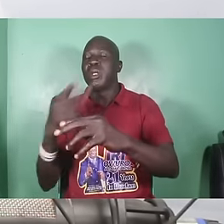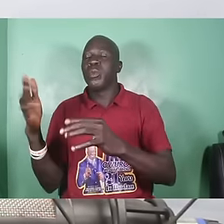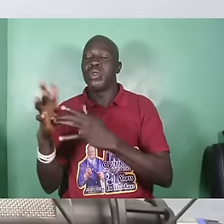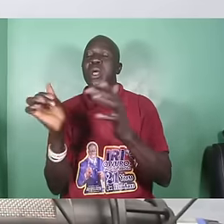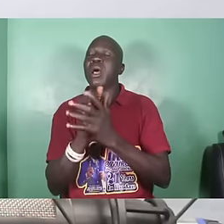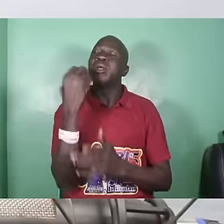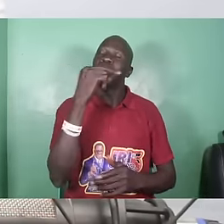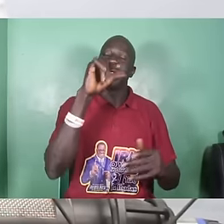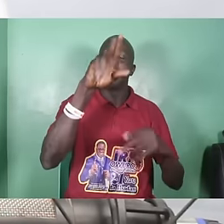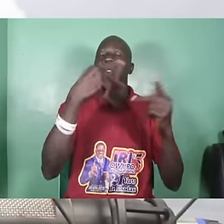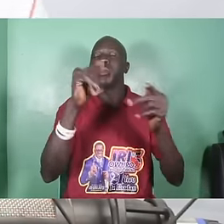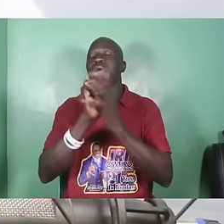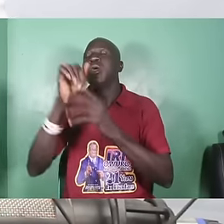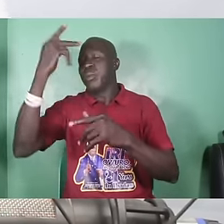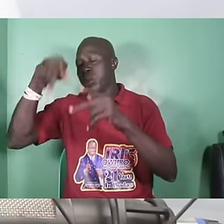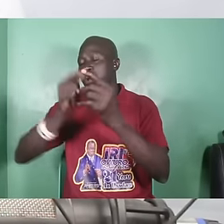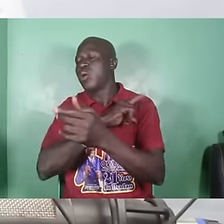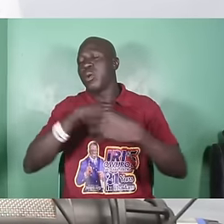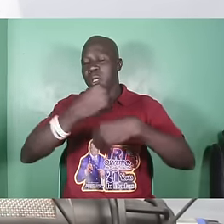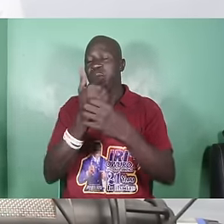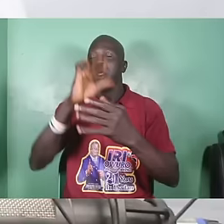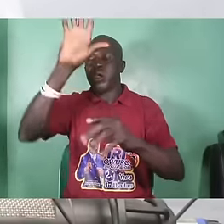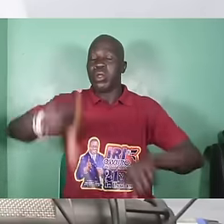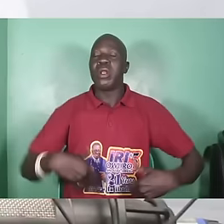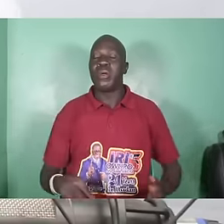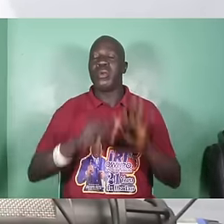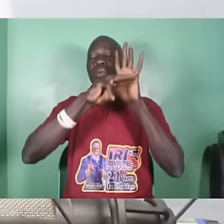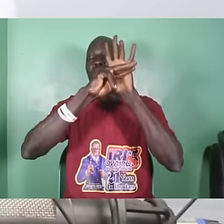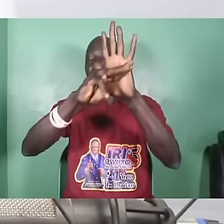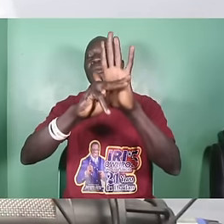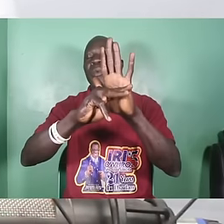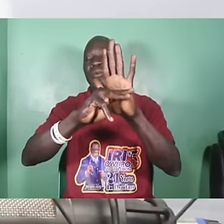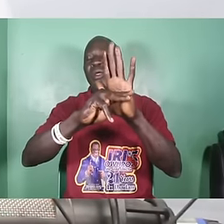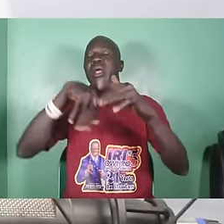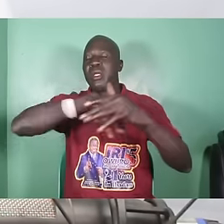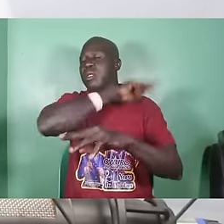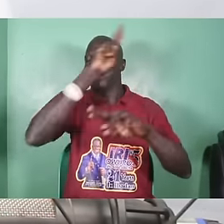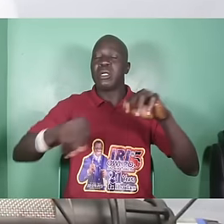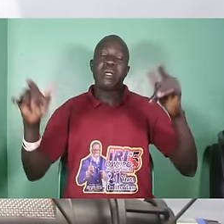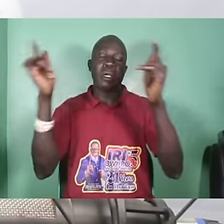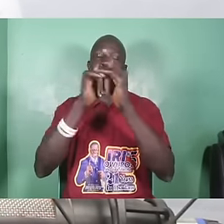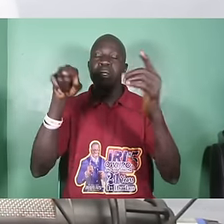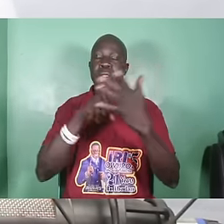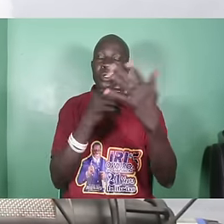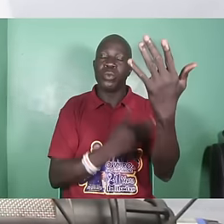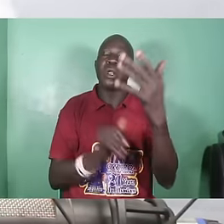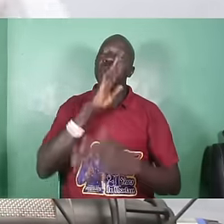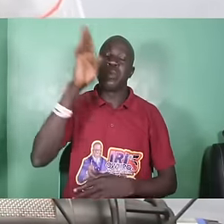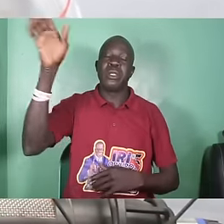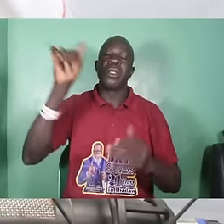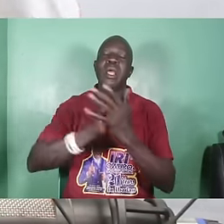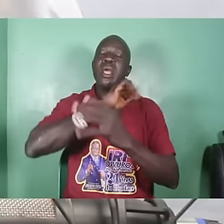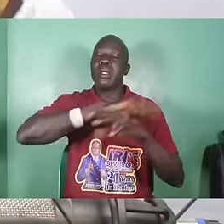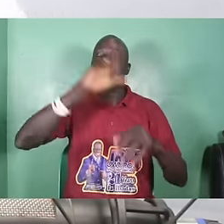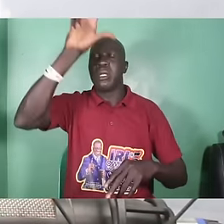mighty name of Jesus. I pronounce the name of Jesus. That will create the Amen. As a national camp this morning, I will be